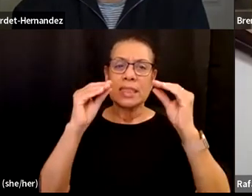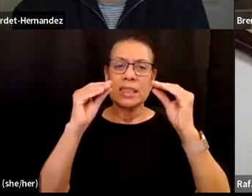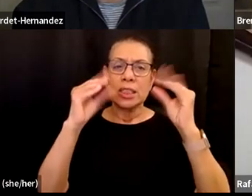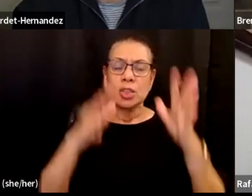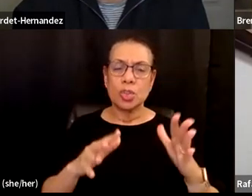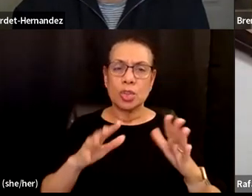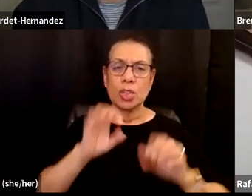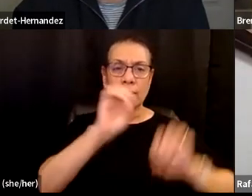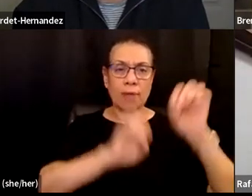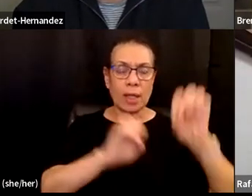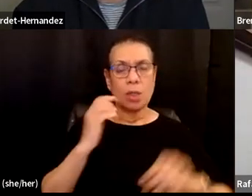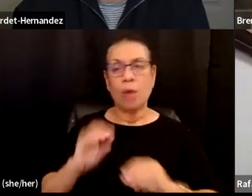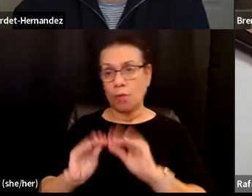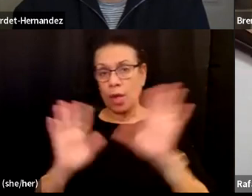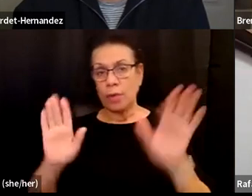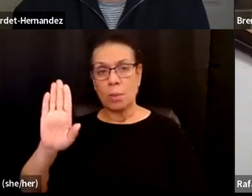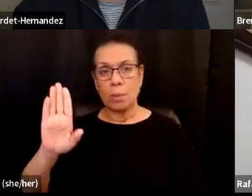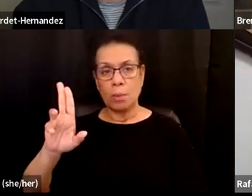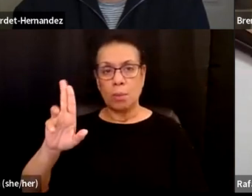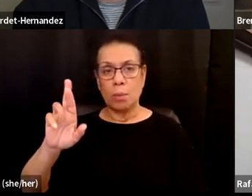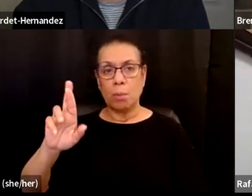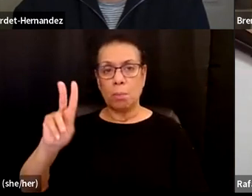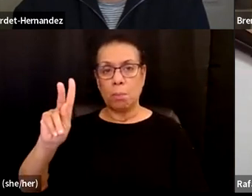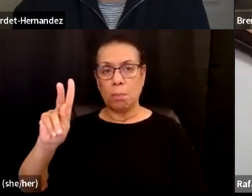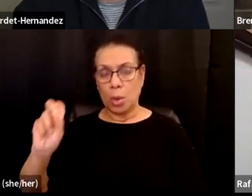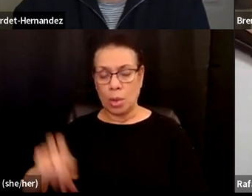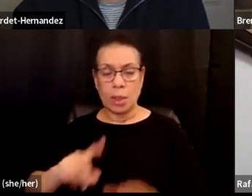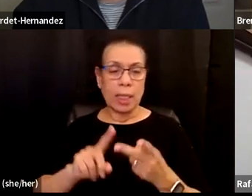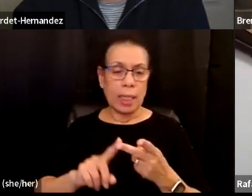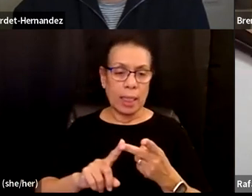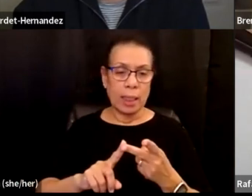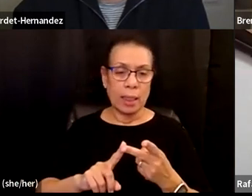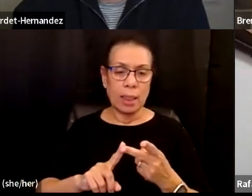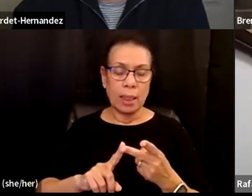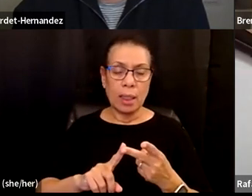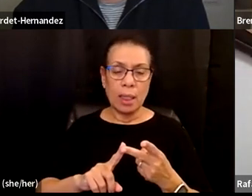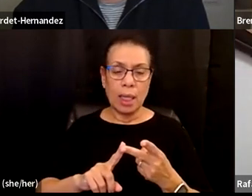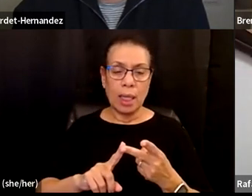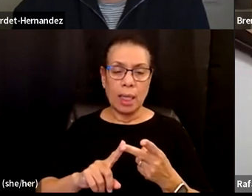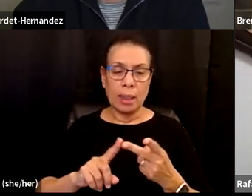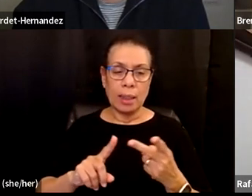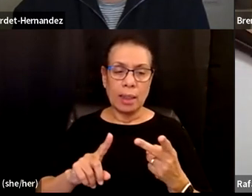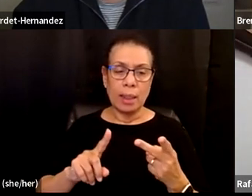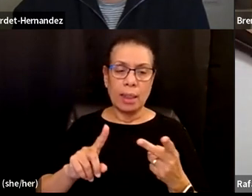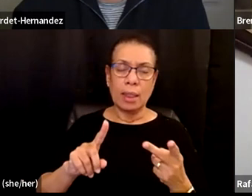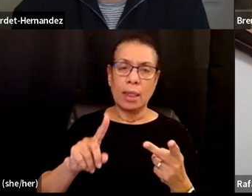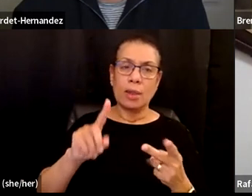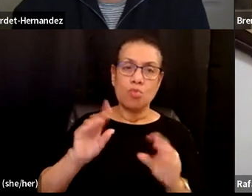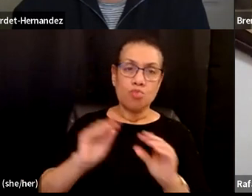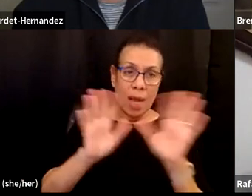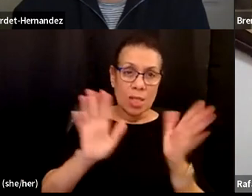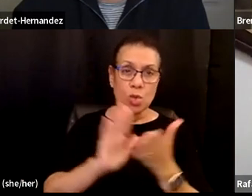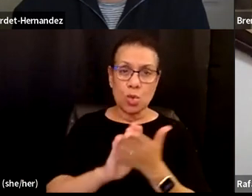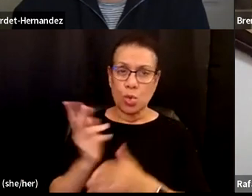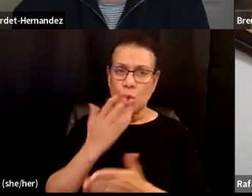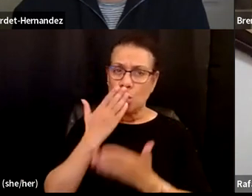the burke and brighton have offered great models by which to follow but i'm just kind of curious as to what that that